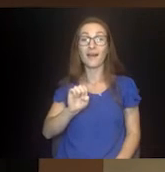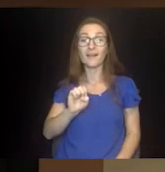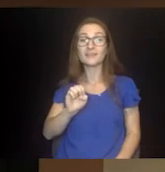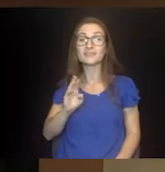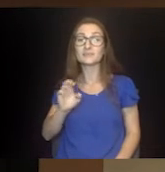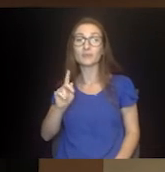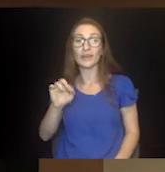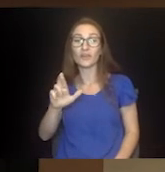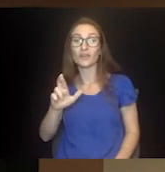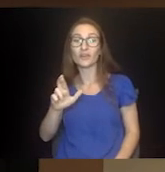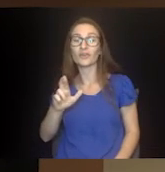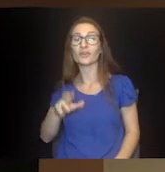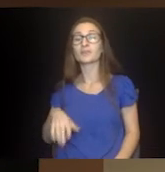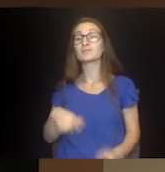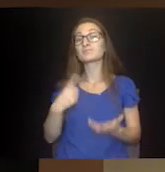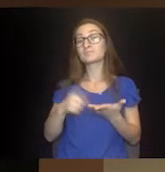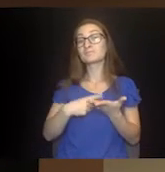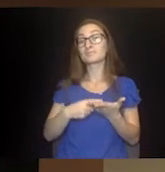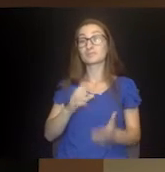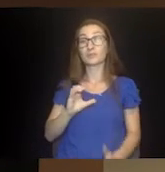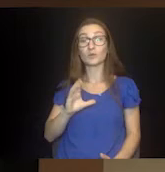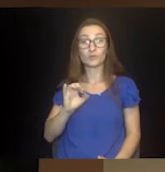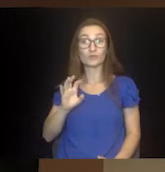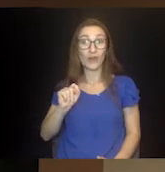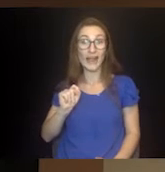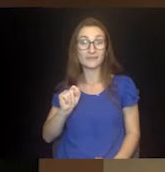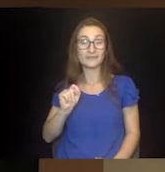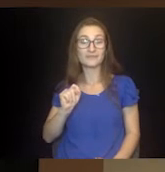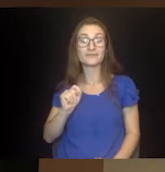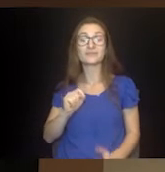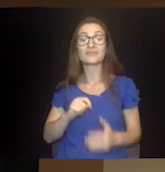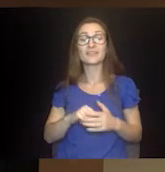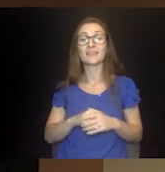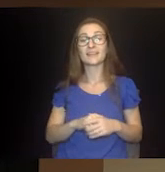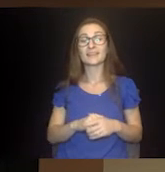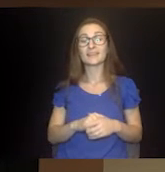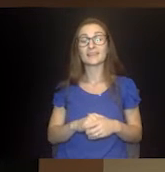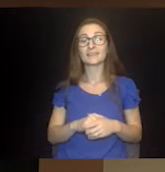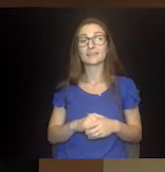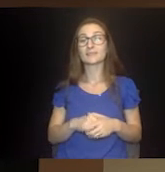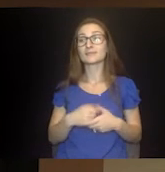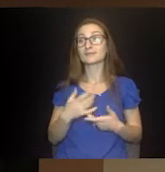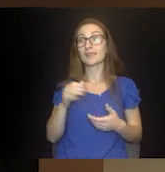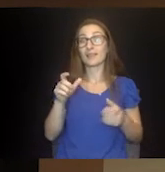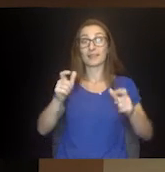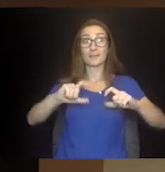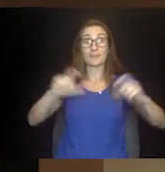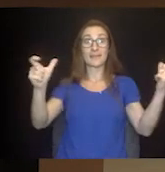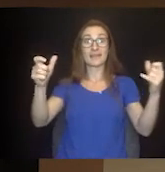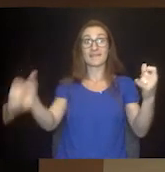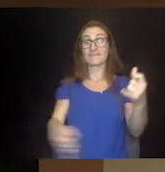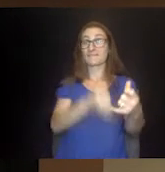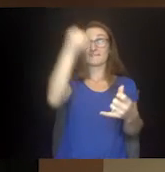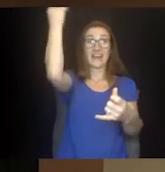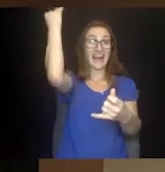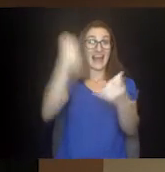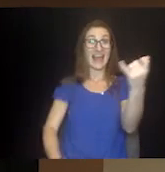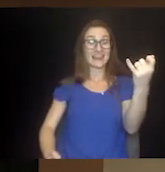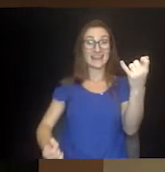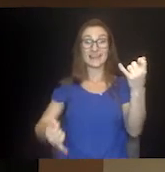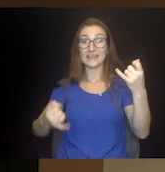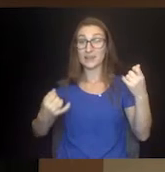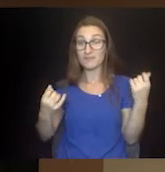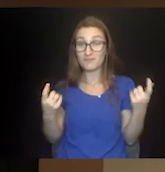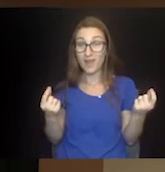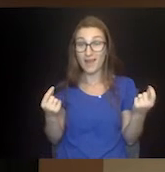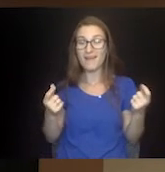and we've done some like craft activities for incorporated into it. And then also our big finale every year,